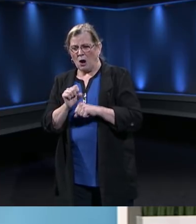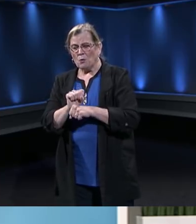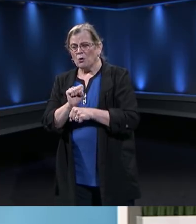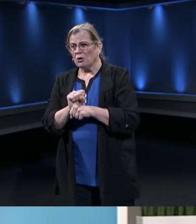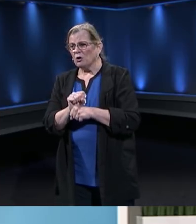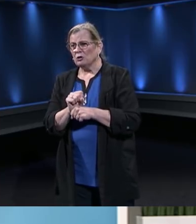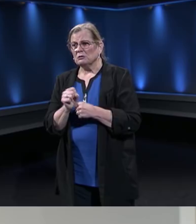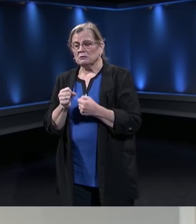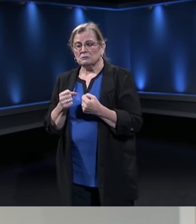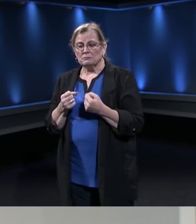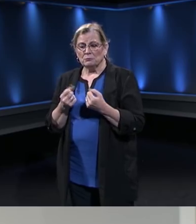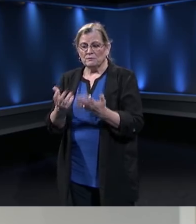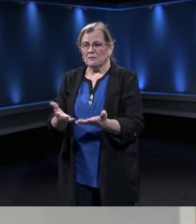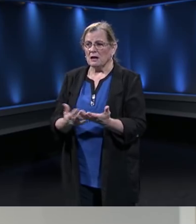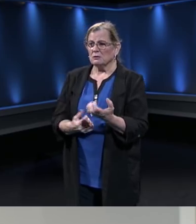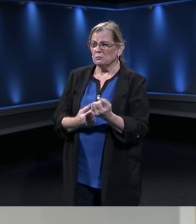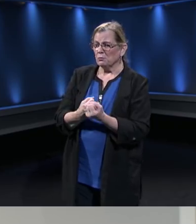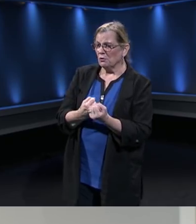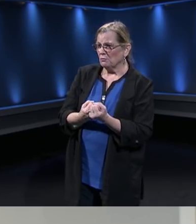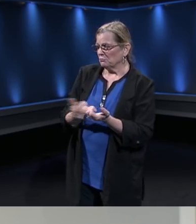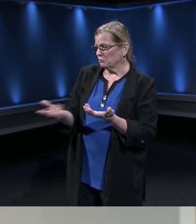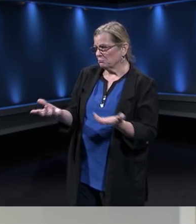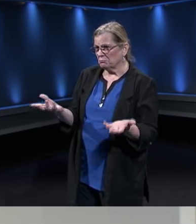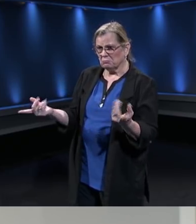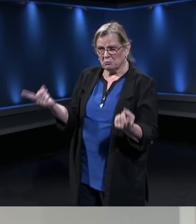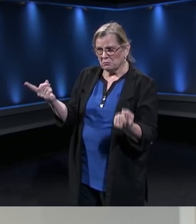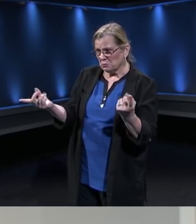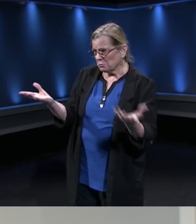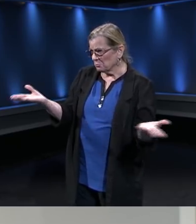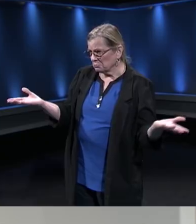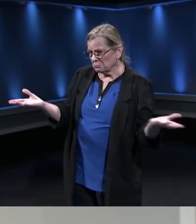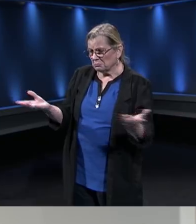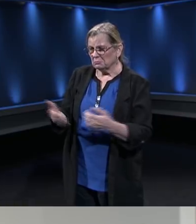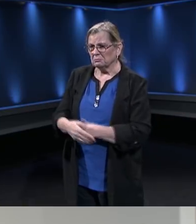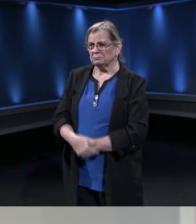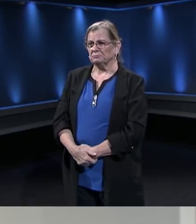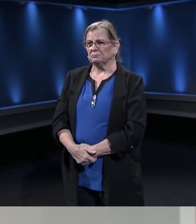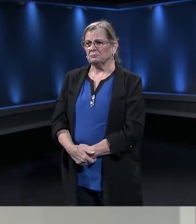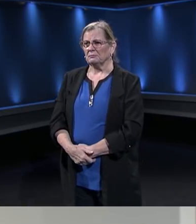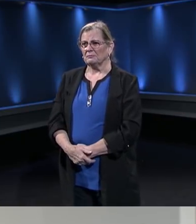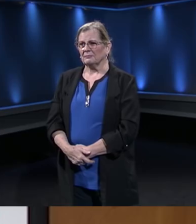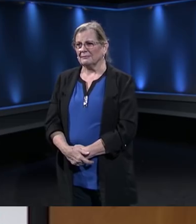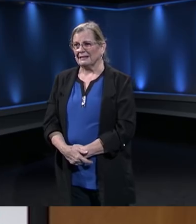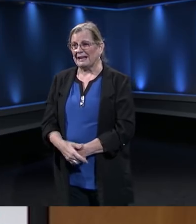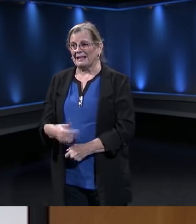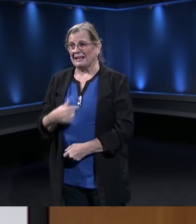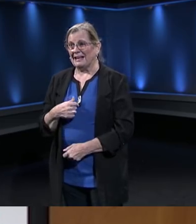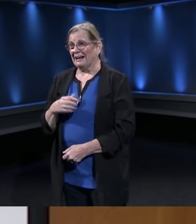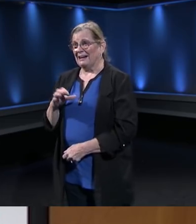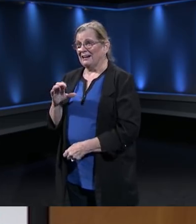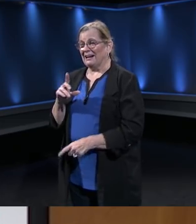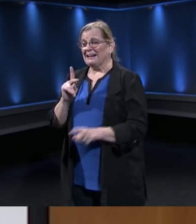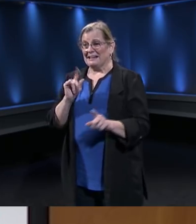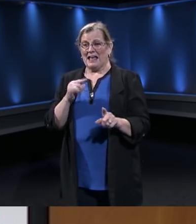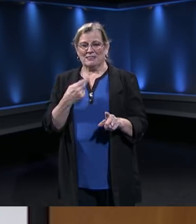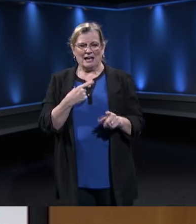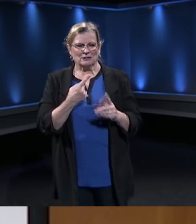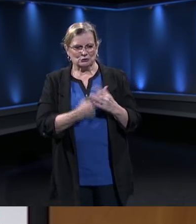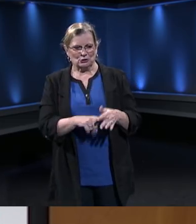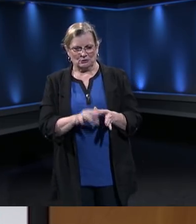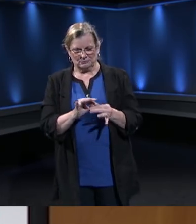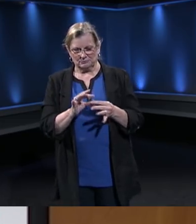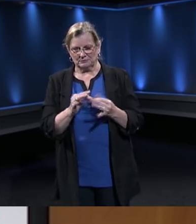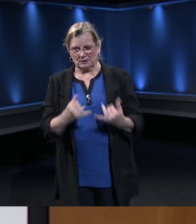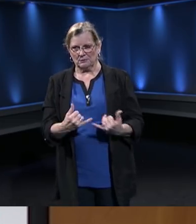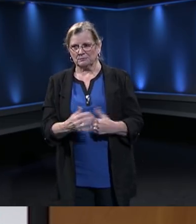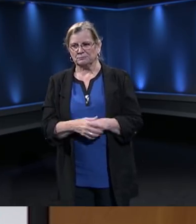for this? Or Bethany, either of you, as you would like. You want to go ahead? I'll start and then I'll finish, yeah. Wonderful. So as I said, one